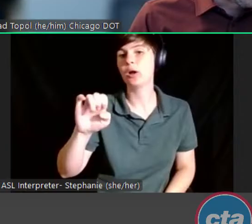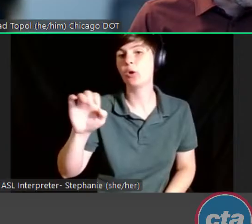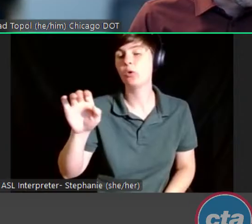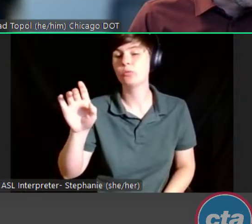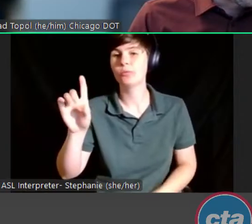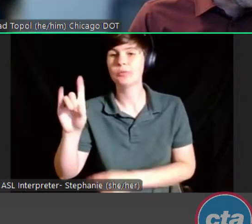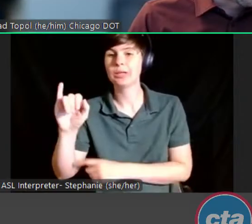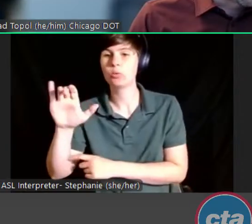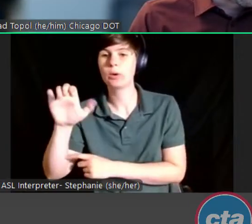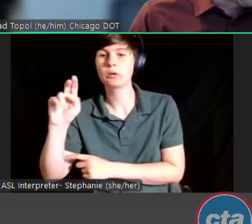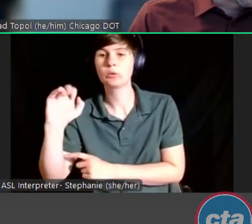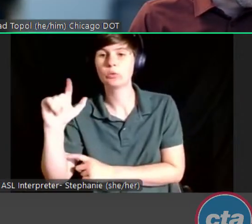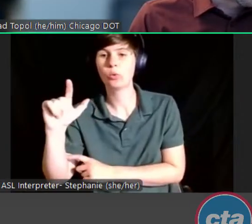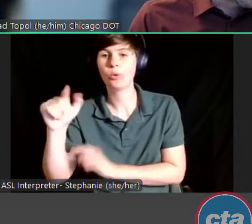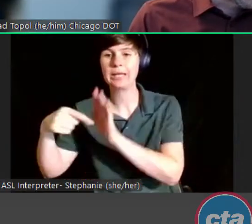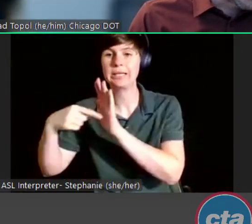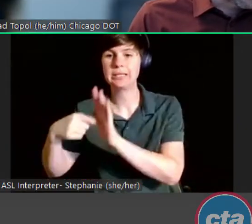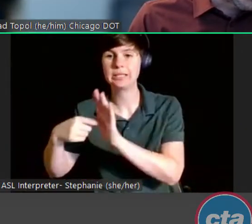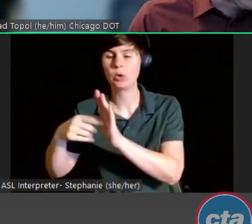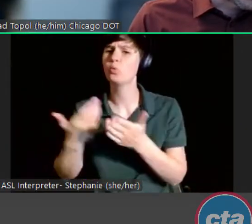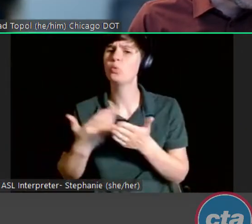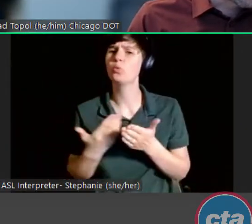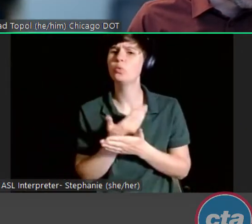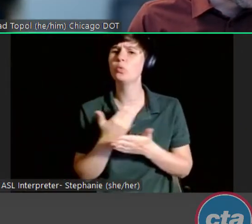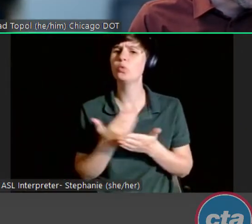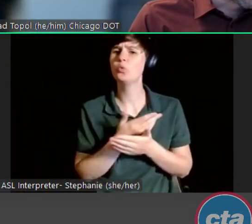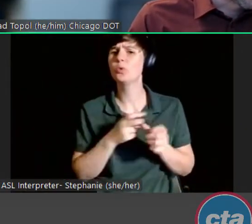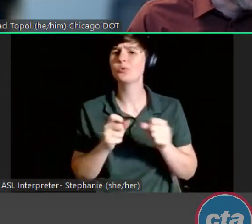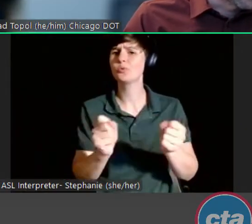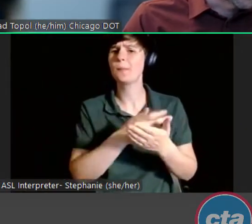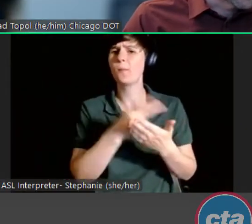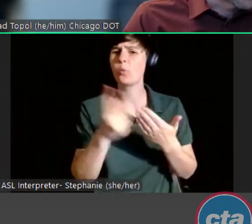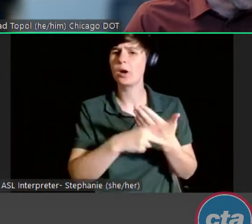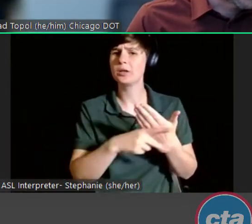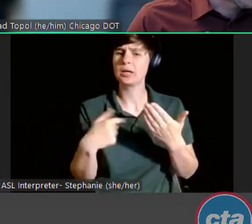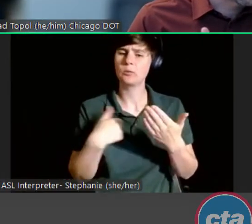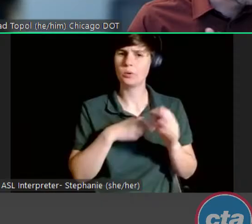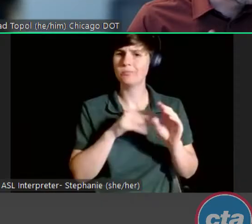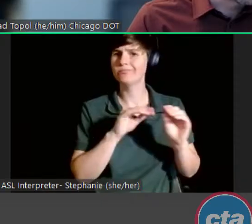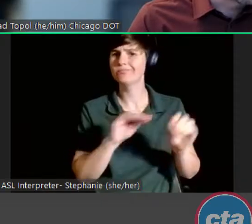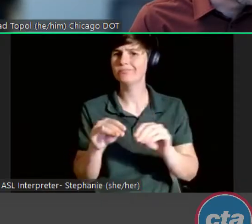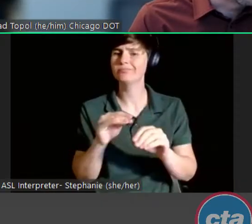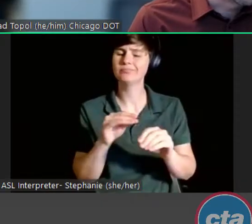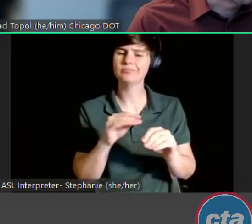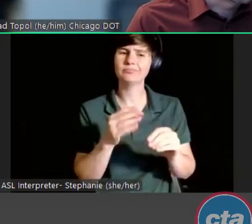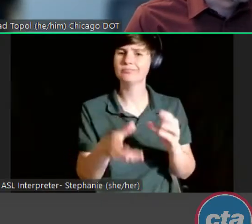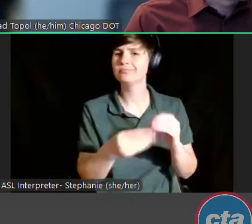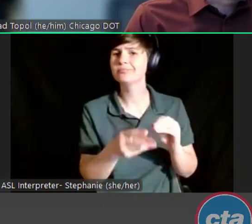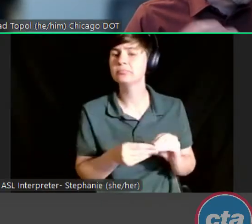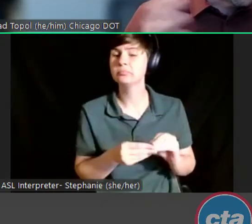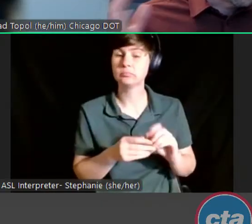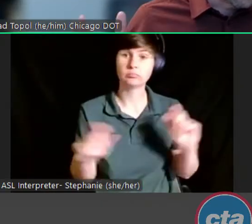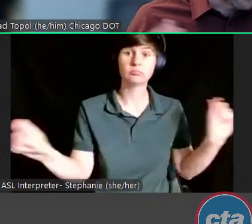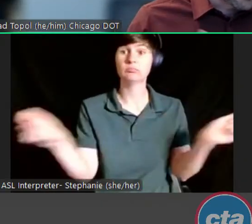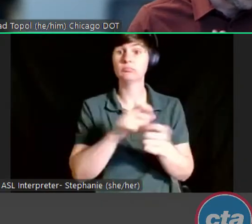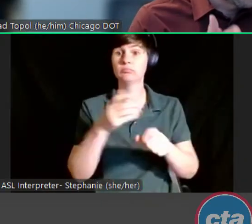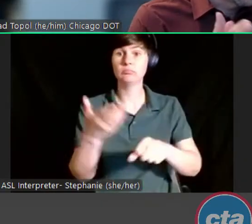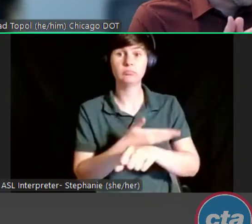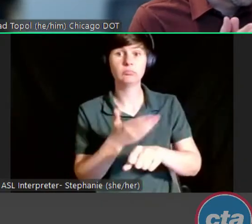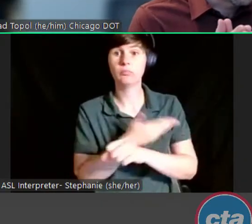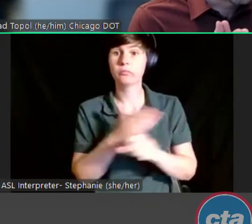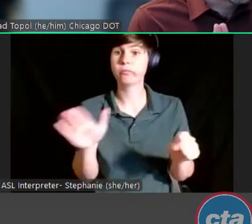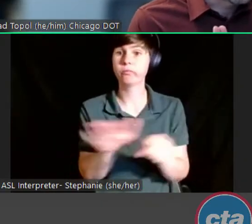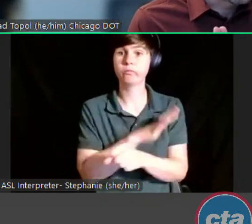being built by our newer streetscape projects, or what are also called our livable streets projects, where they're really rebuilding the whole